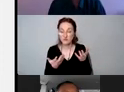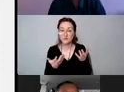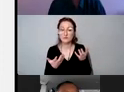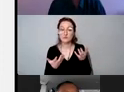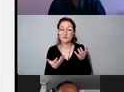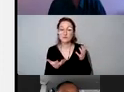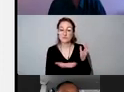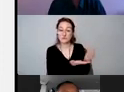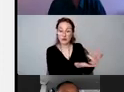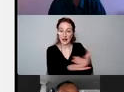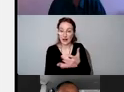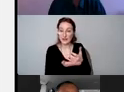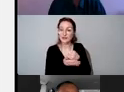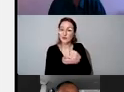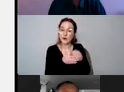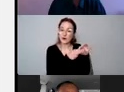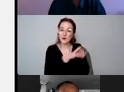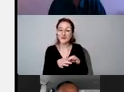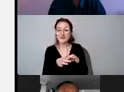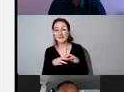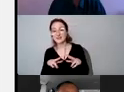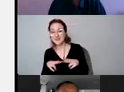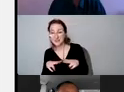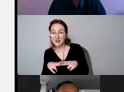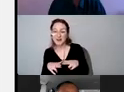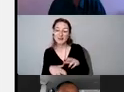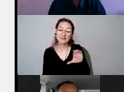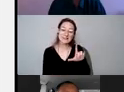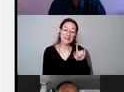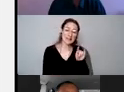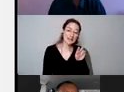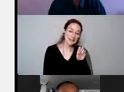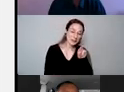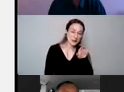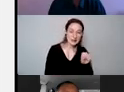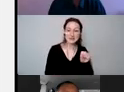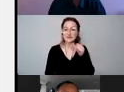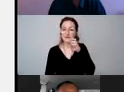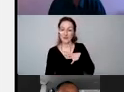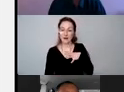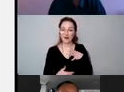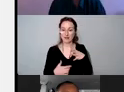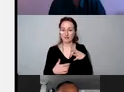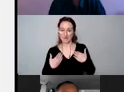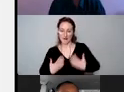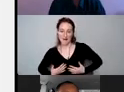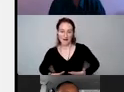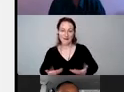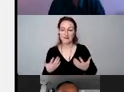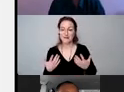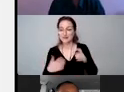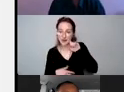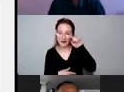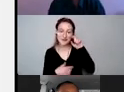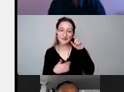artworks about vagina and clitoris and female embodiment and sexuality